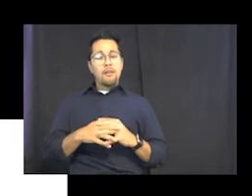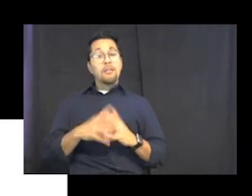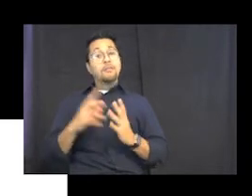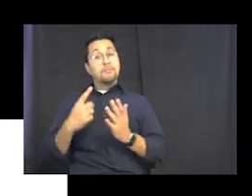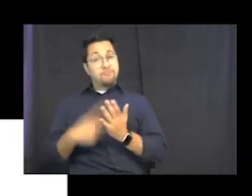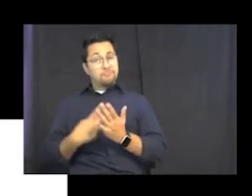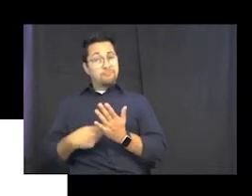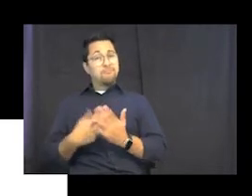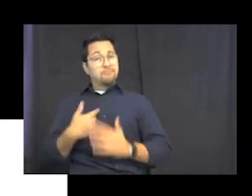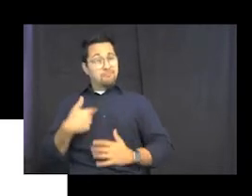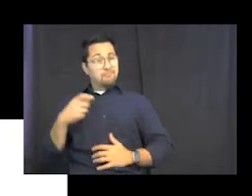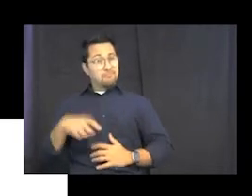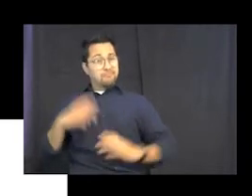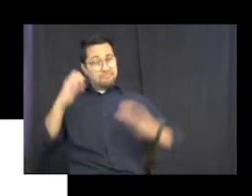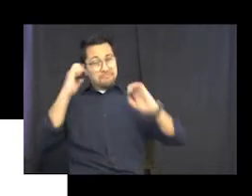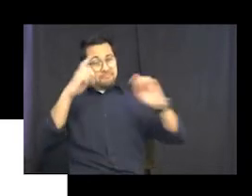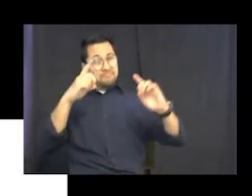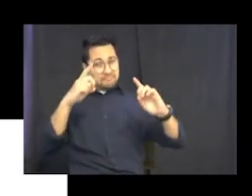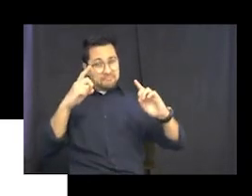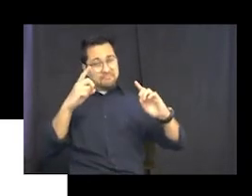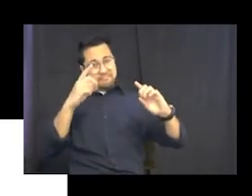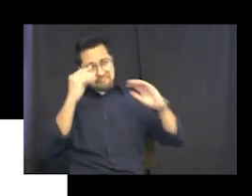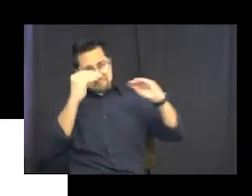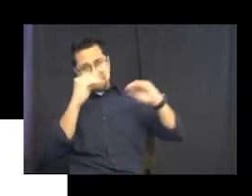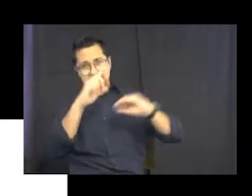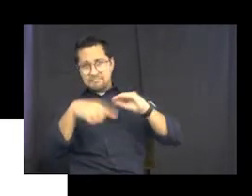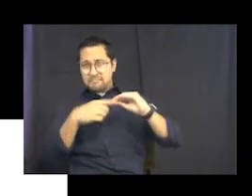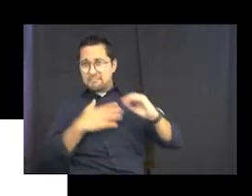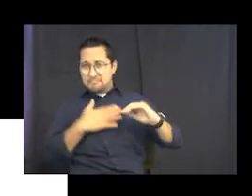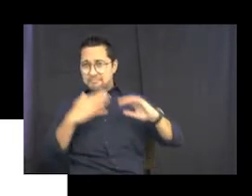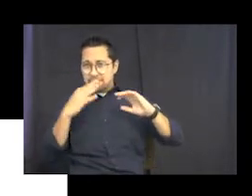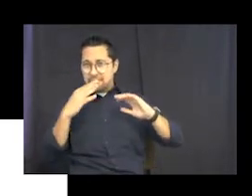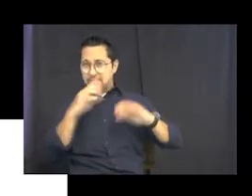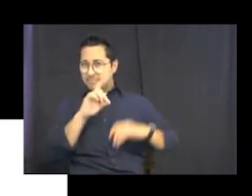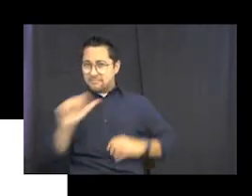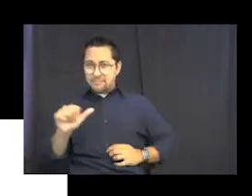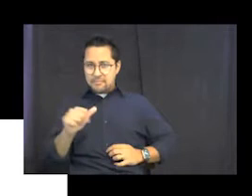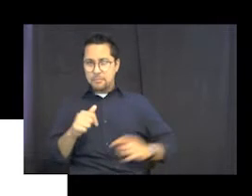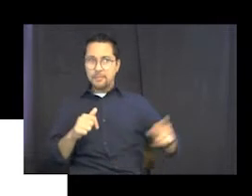Sometimes I have to educate my disability. It's good for them to ask